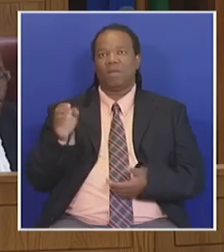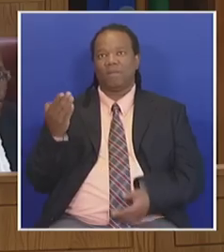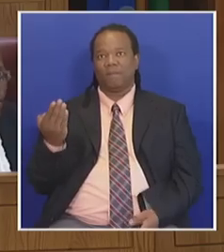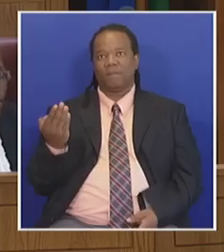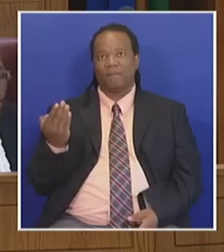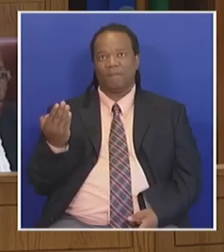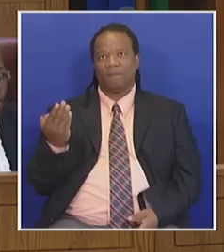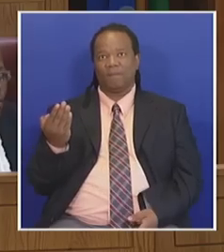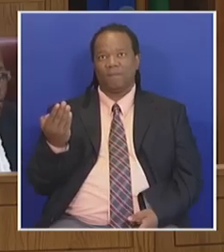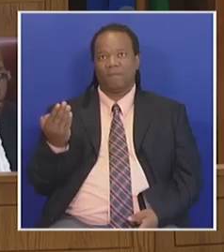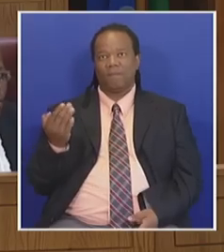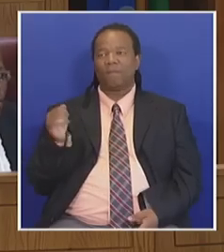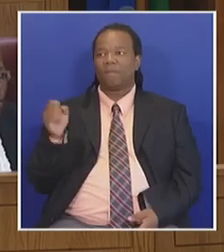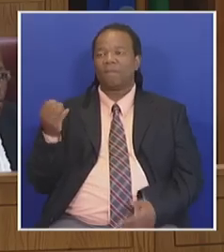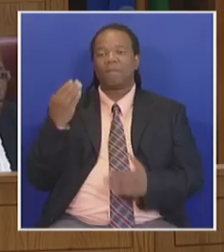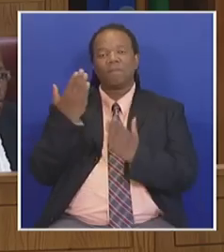your notice of a motion.